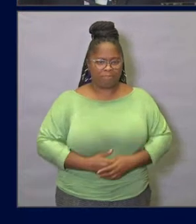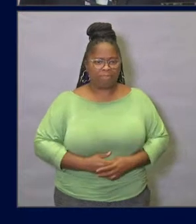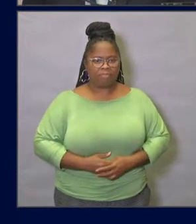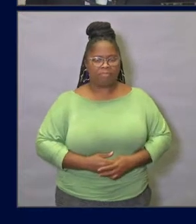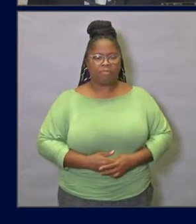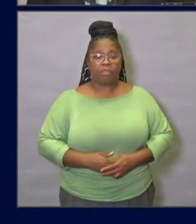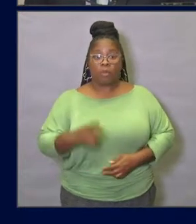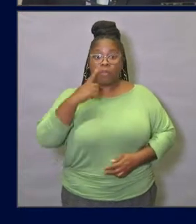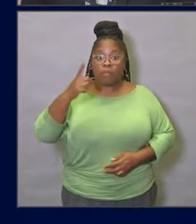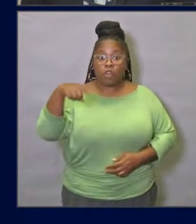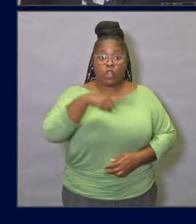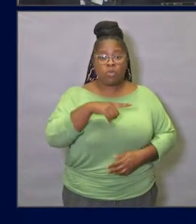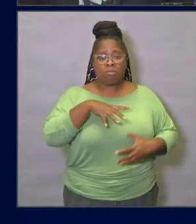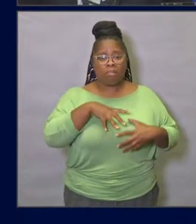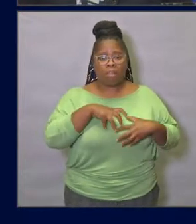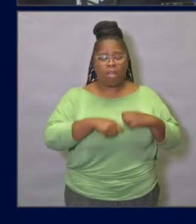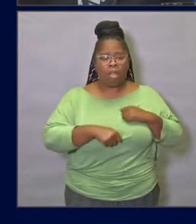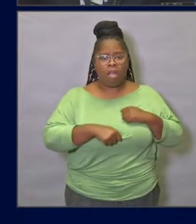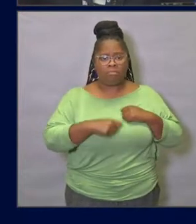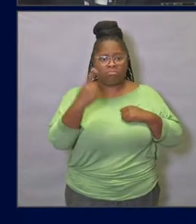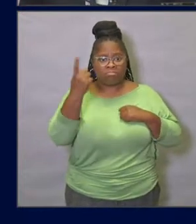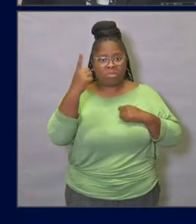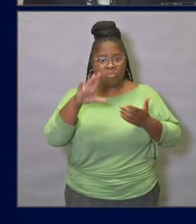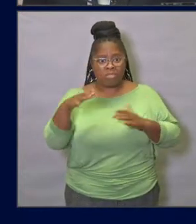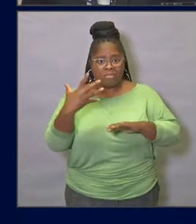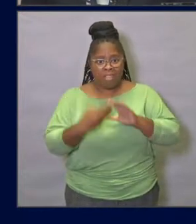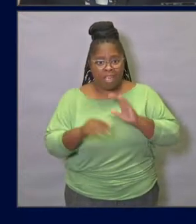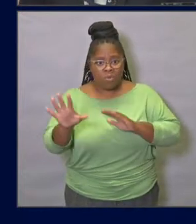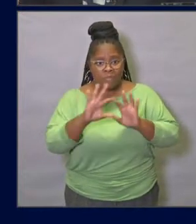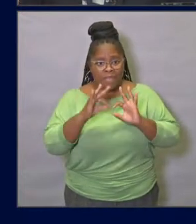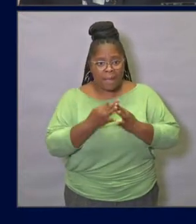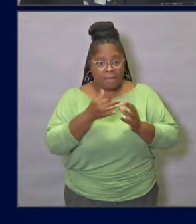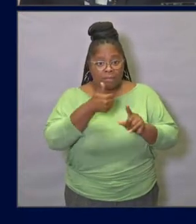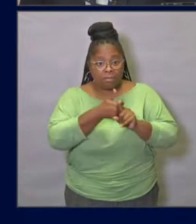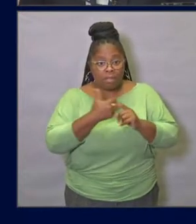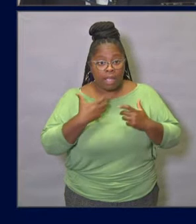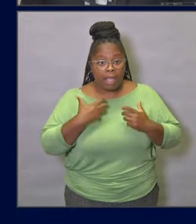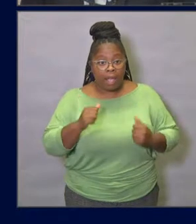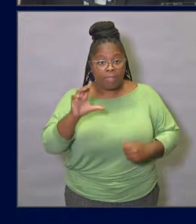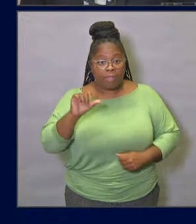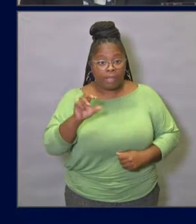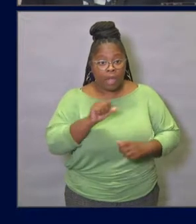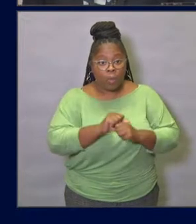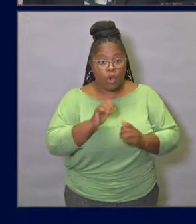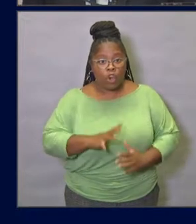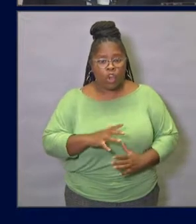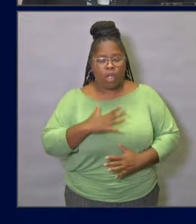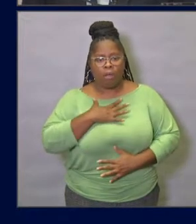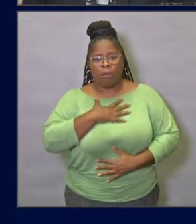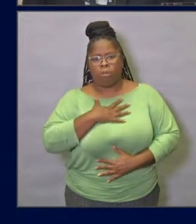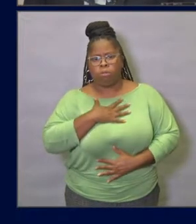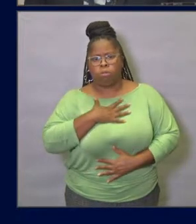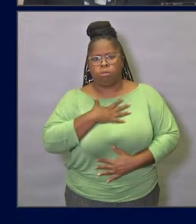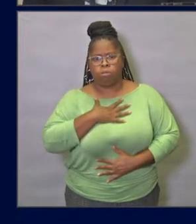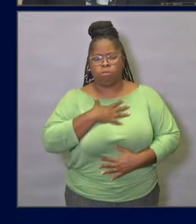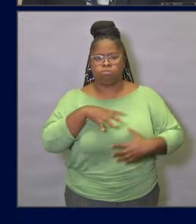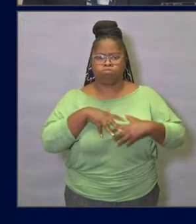all who are mourning the loss of a healthcare worker who passed away from COVID-19, we mourn these heroes with